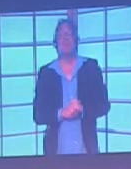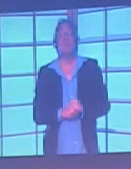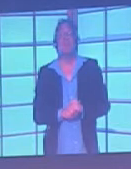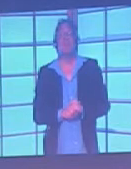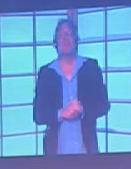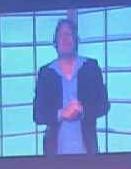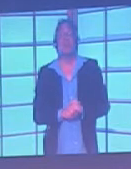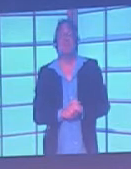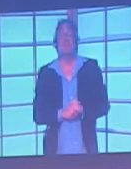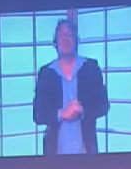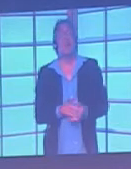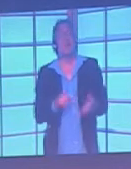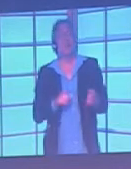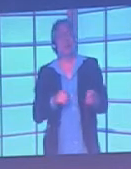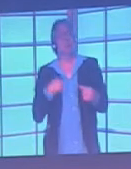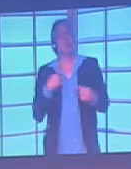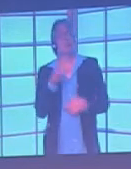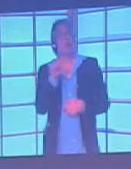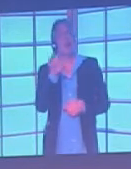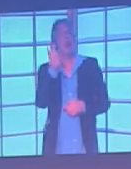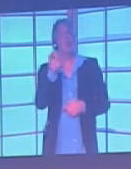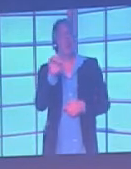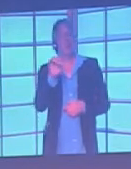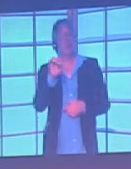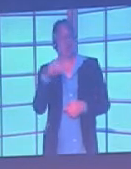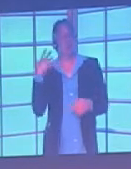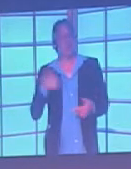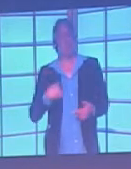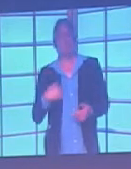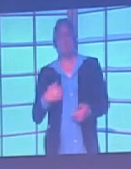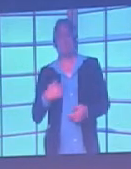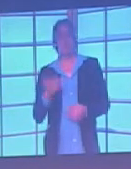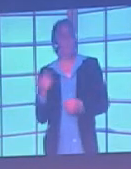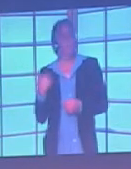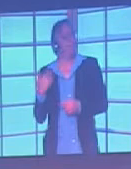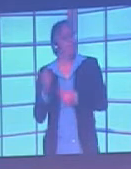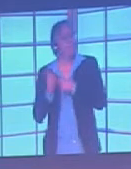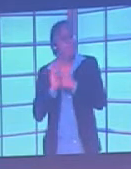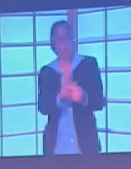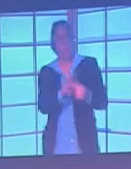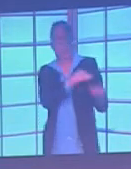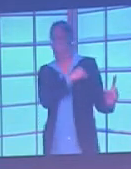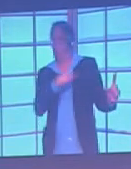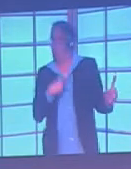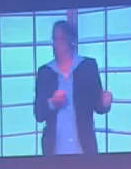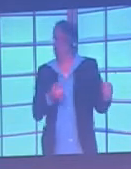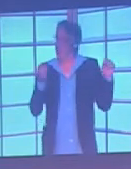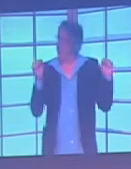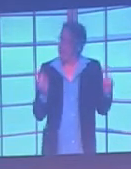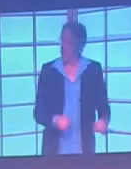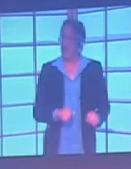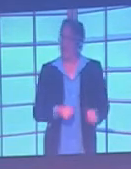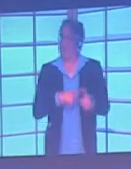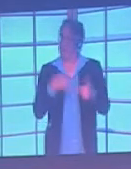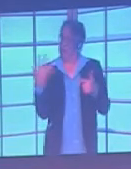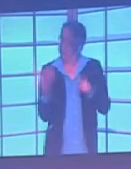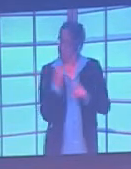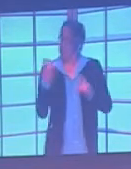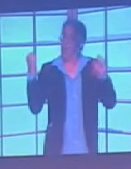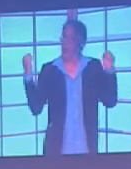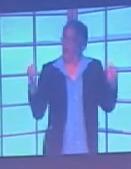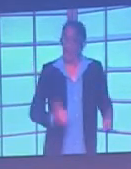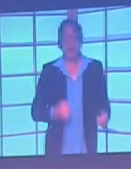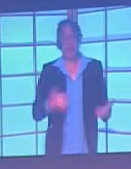in Poland, it has been proven over and over again, you know, this topic, the dedication, the commitment from